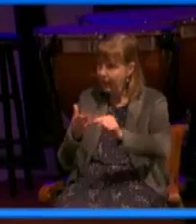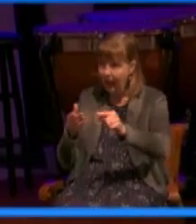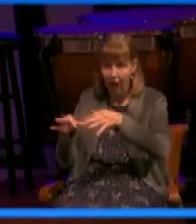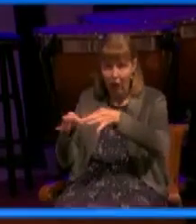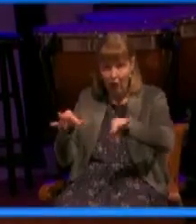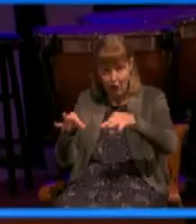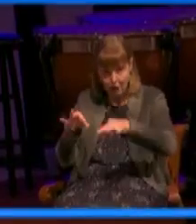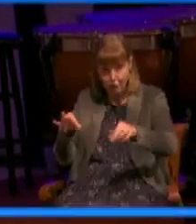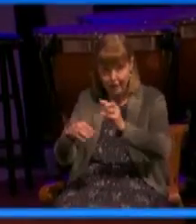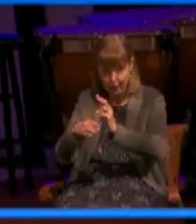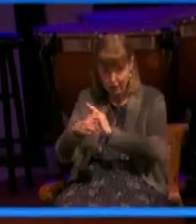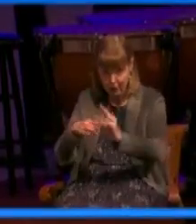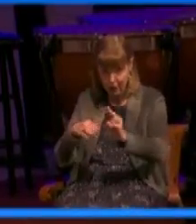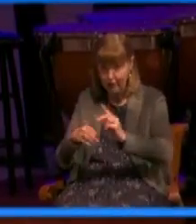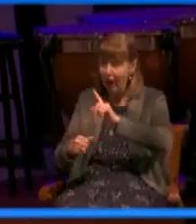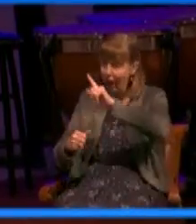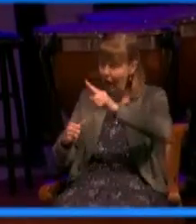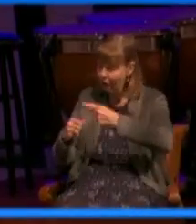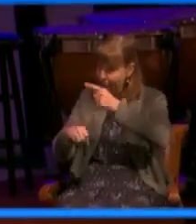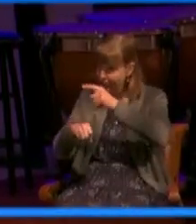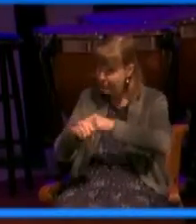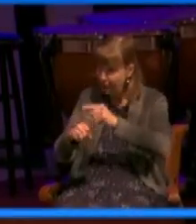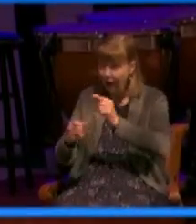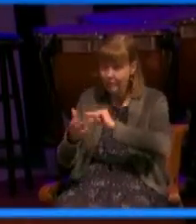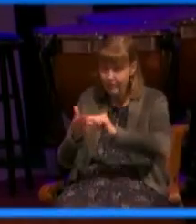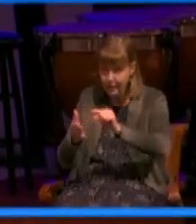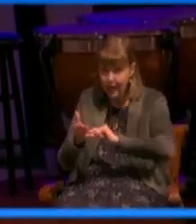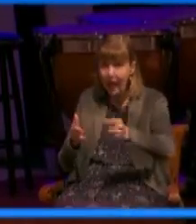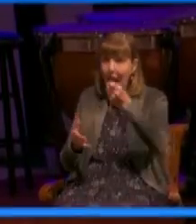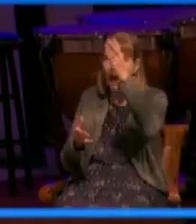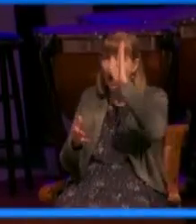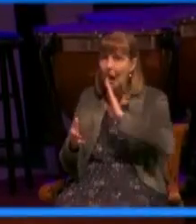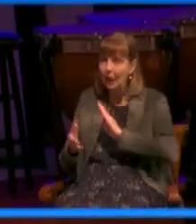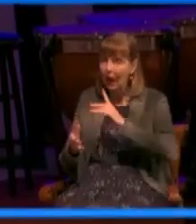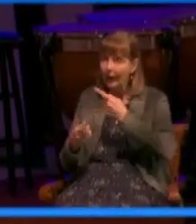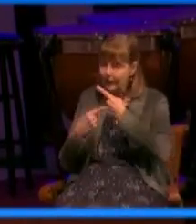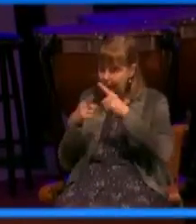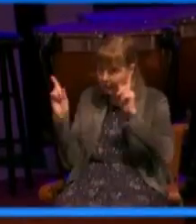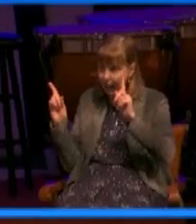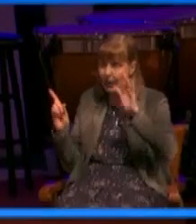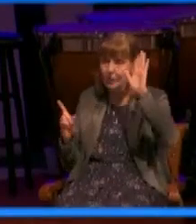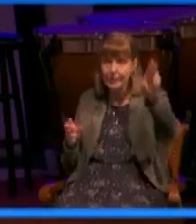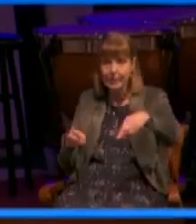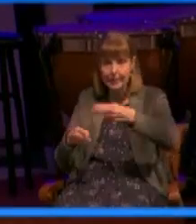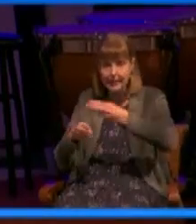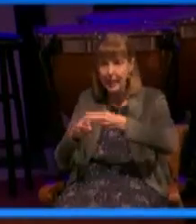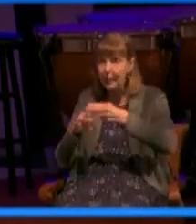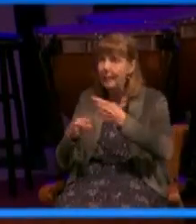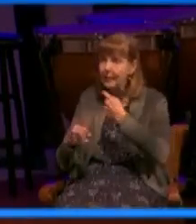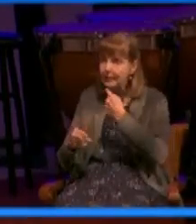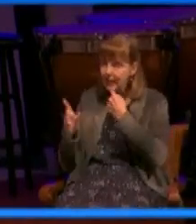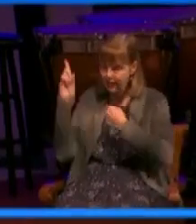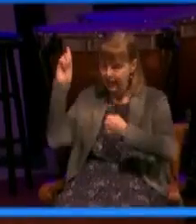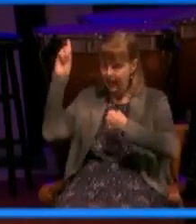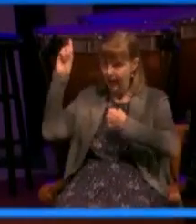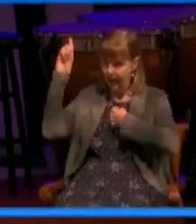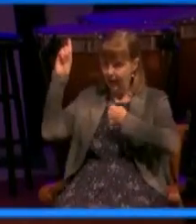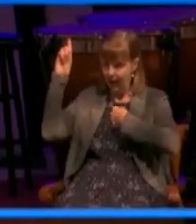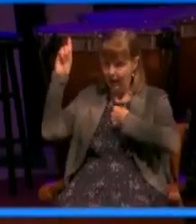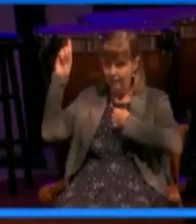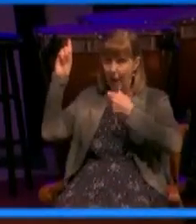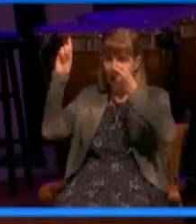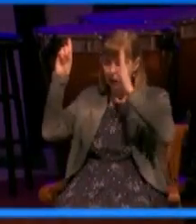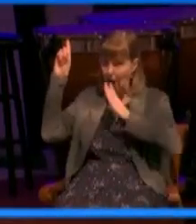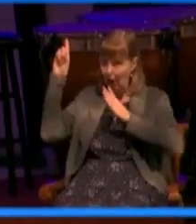used. This is the first time in Scripture where God declares his name by saying, I am God Almighty.